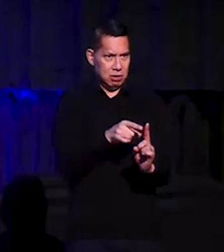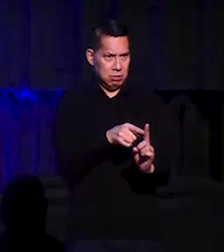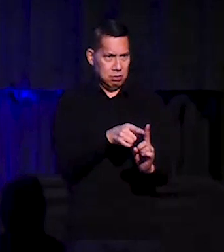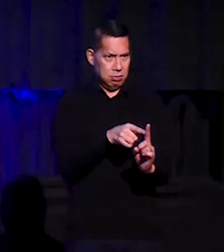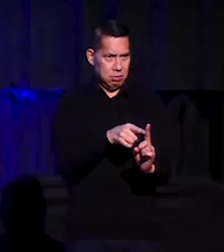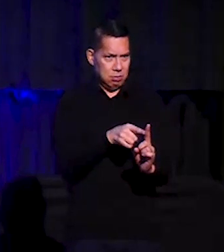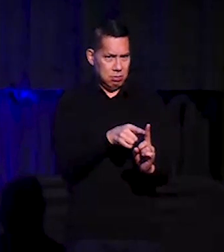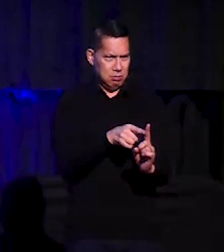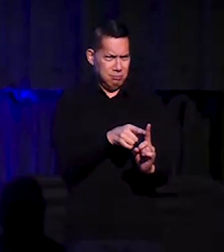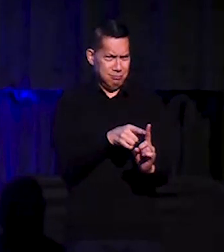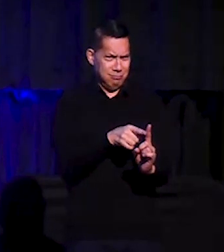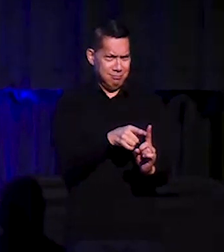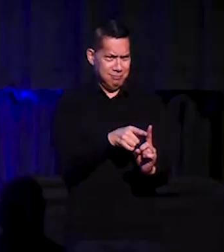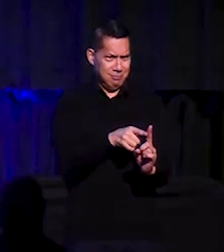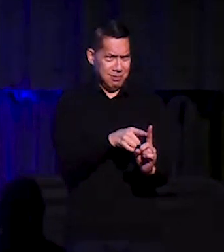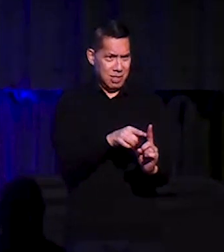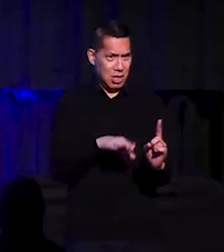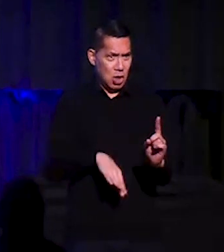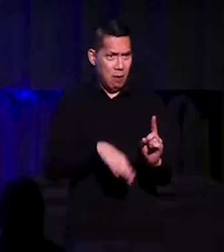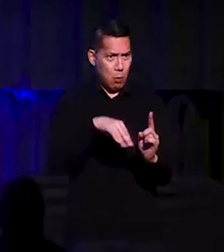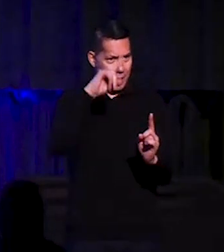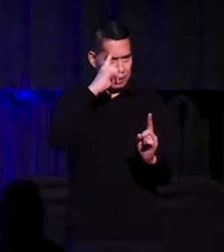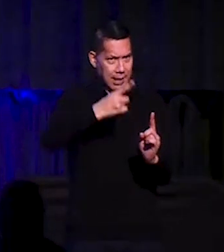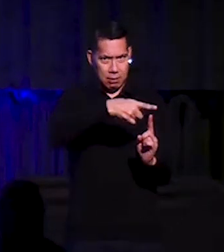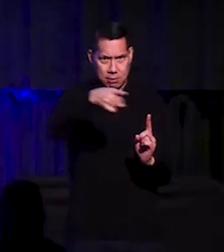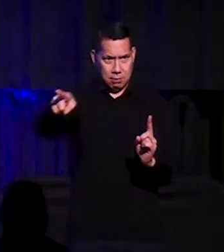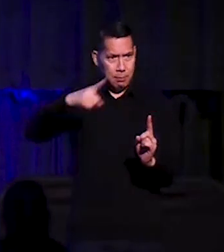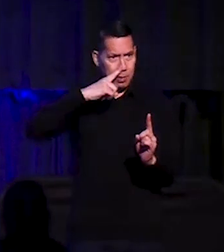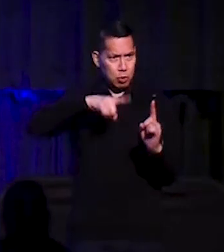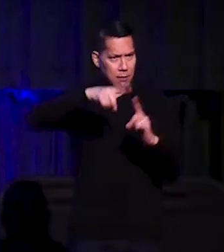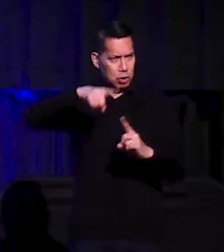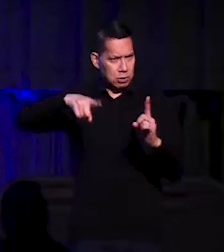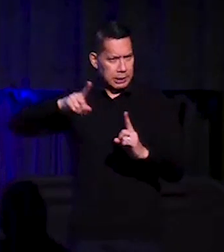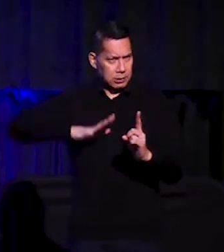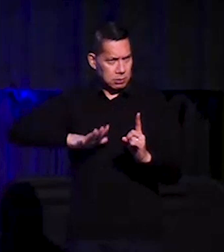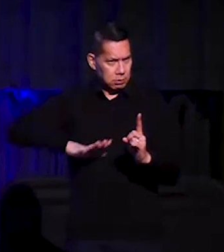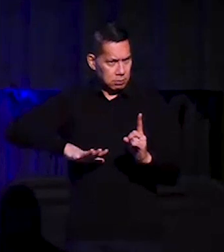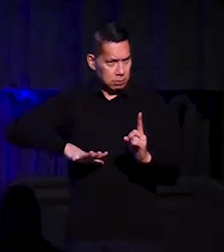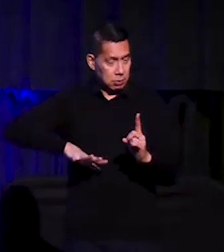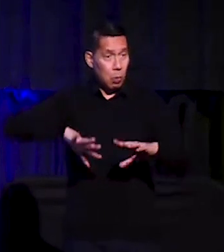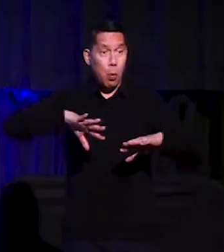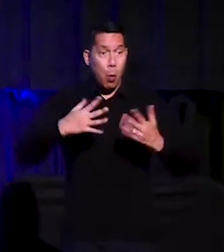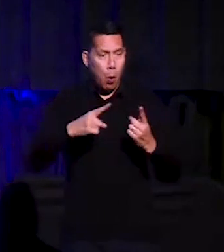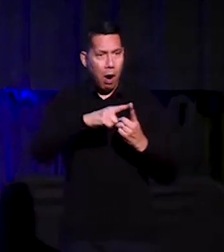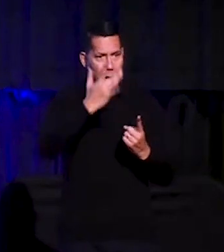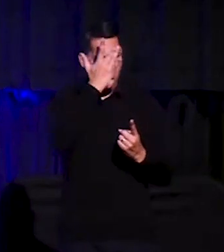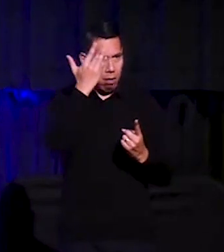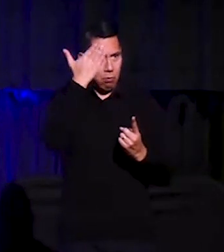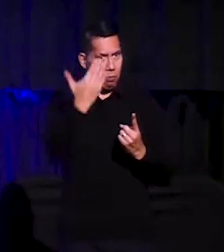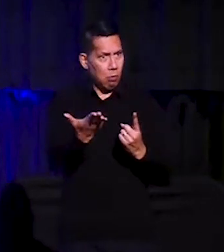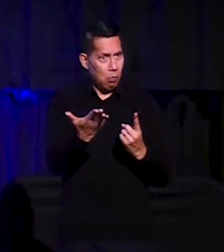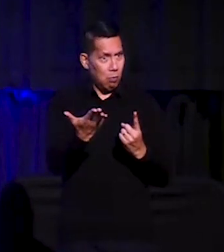fully representative of the diversity of the populations, or they're unaware of the lack